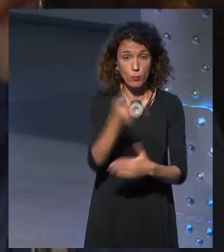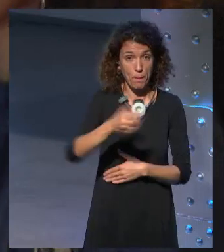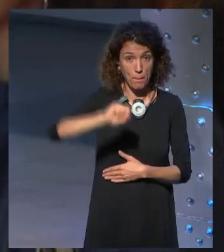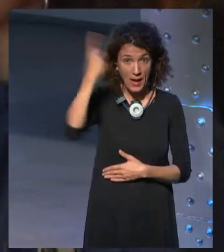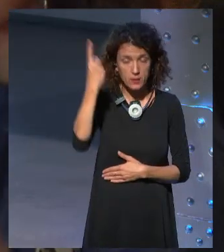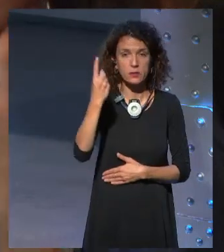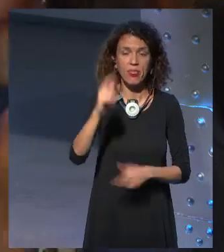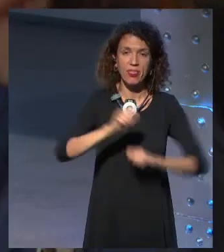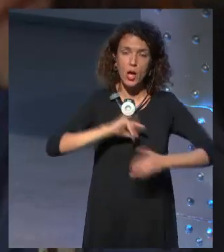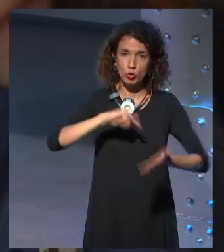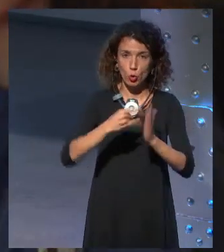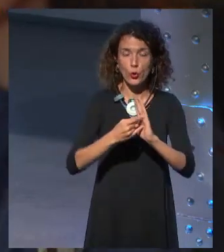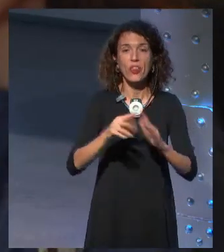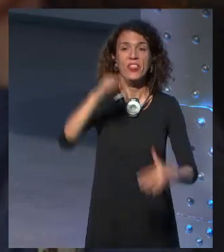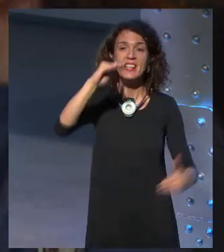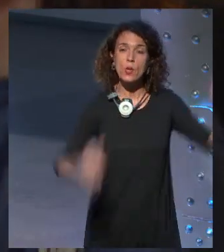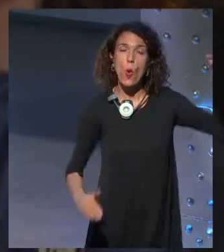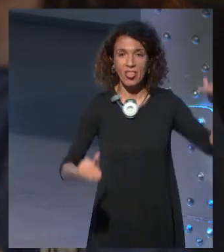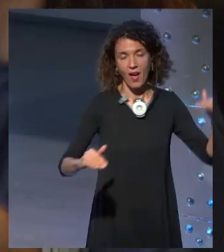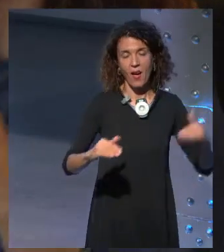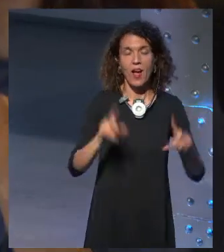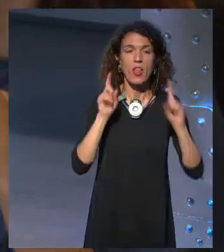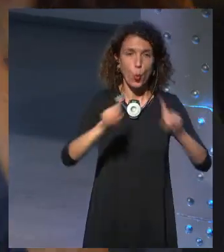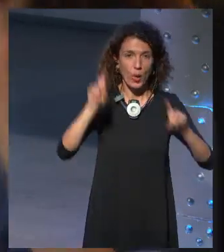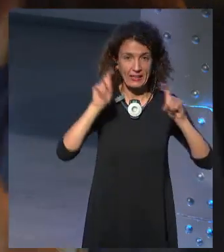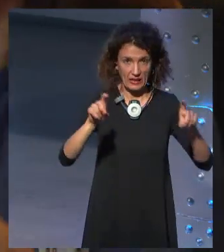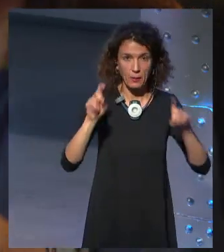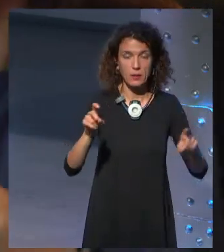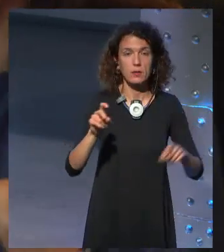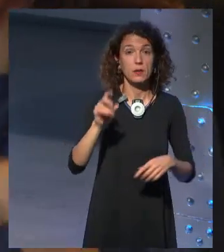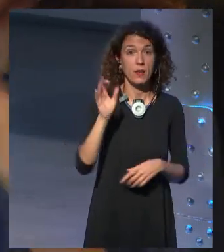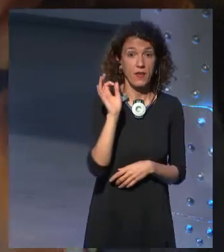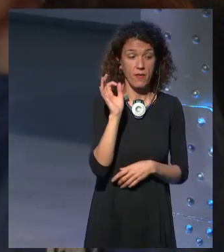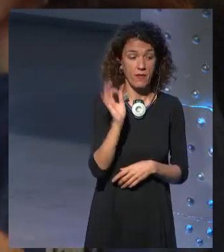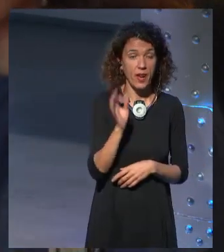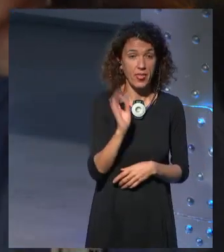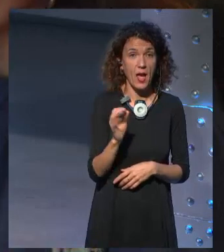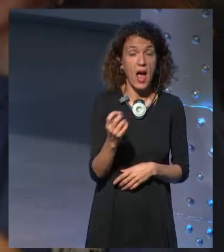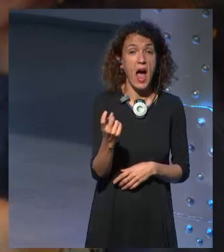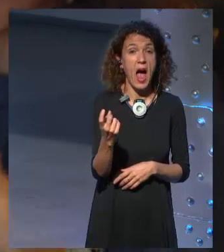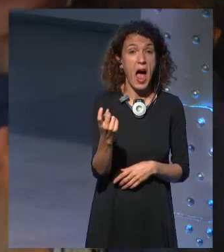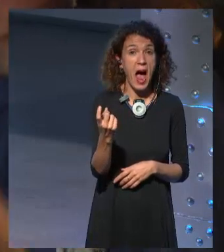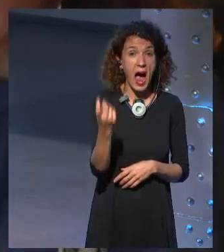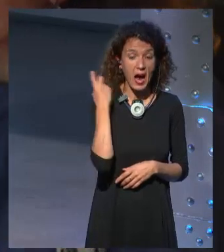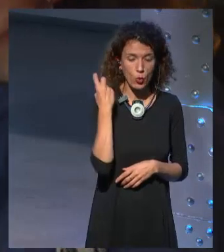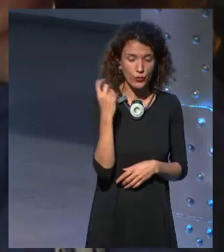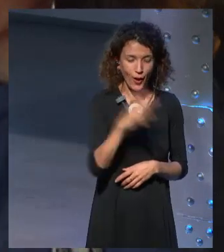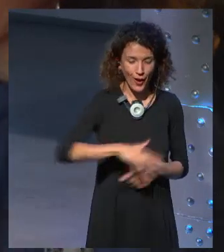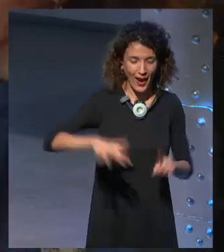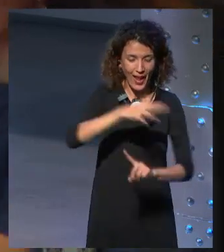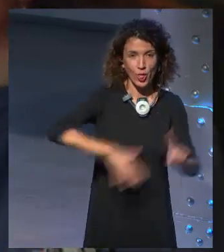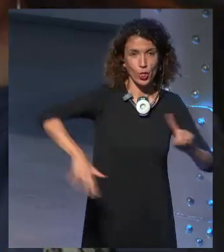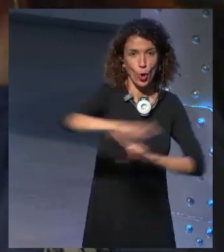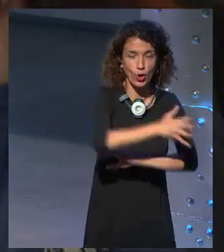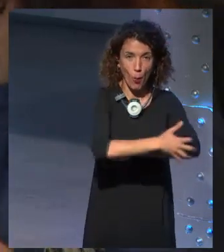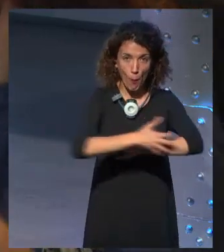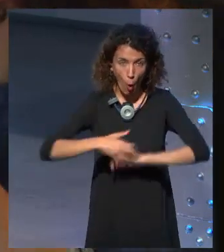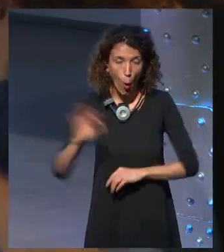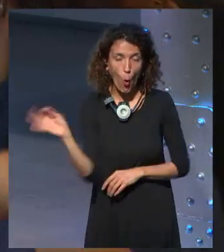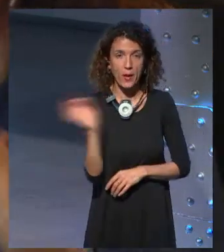main challenges in our society, which is the inequality in education. The students